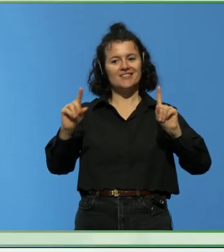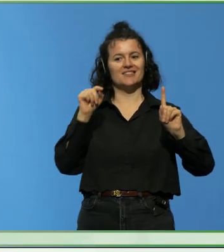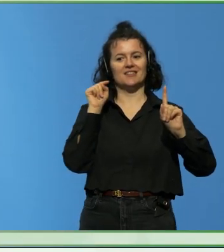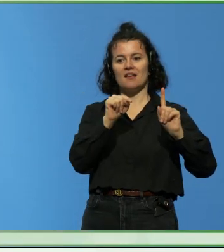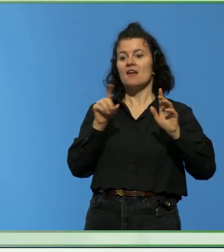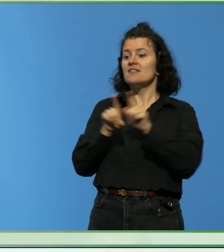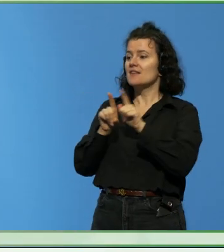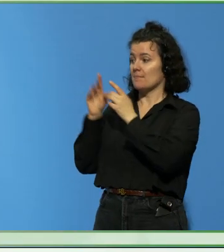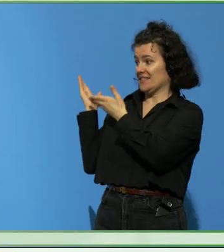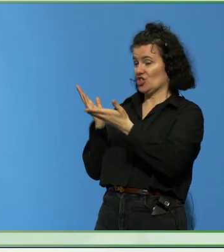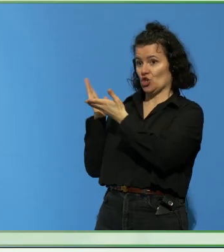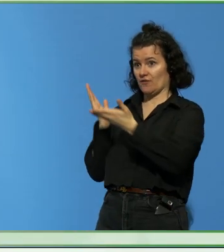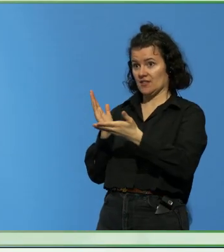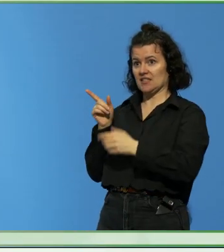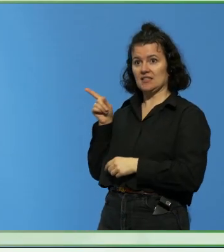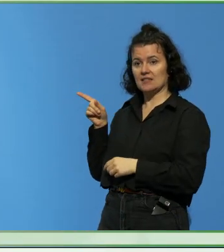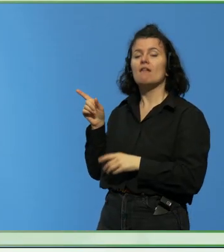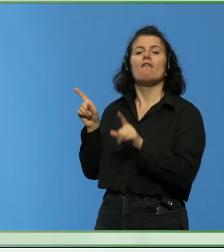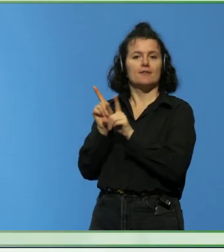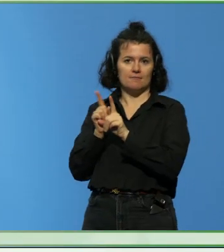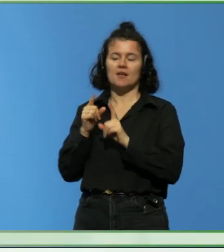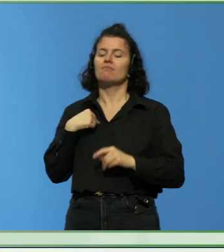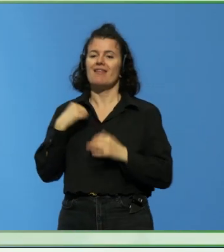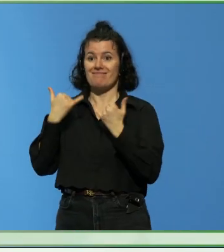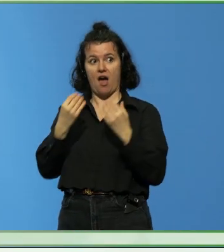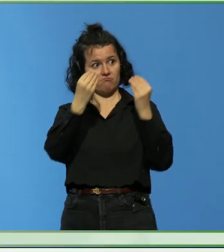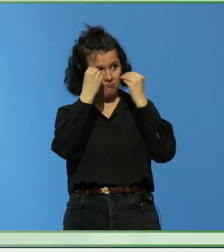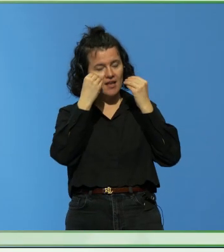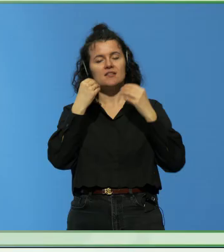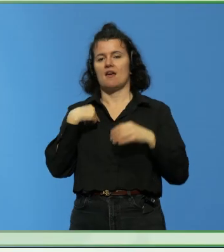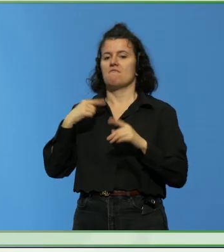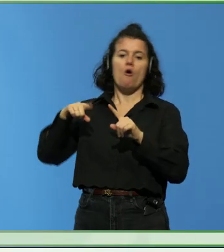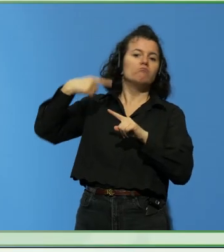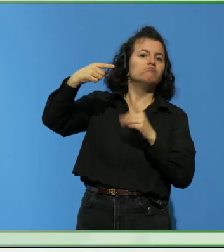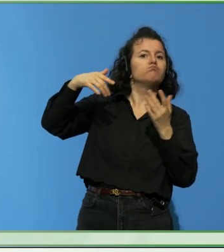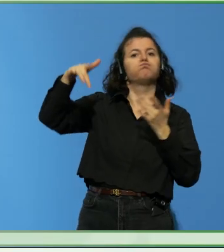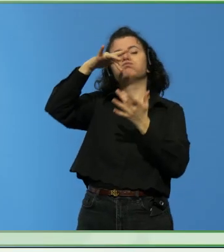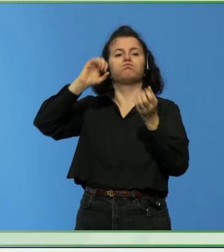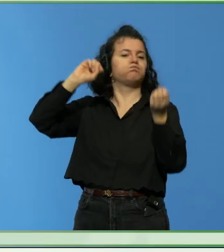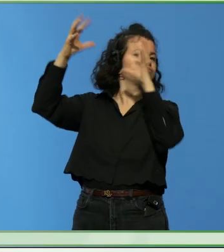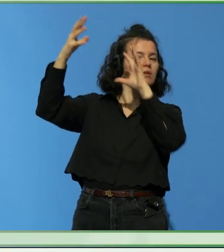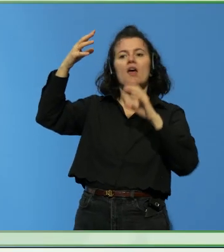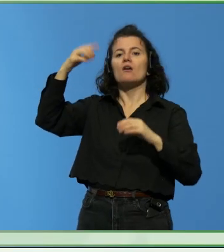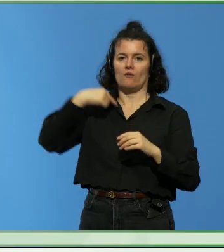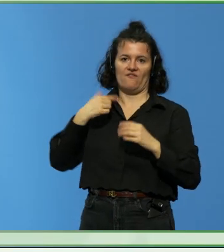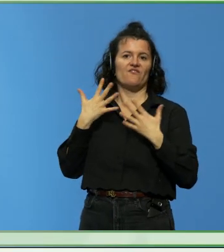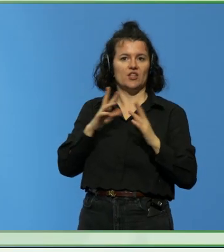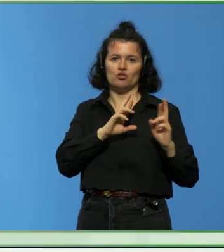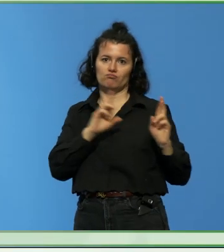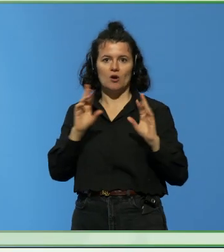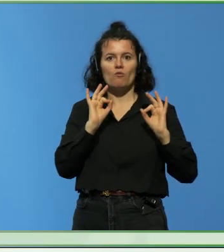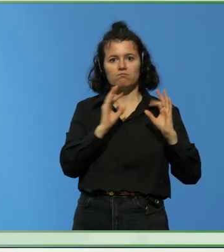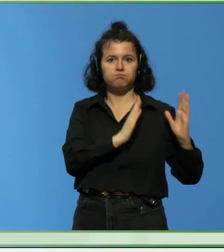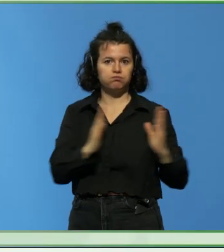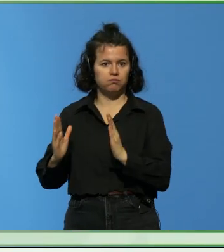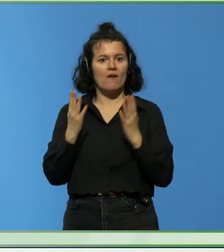the emergency, for the next emergency. And humanitarian actors wanted to scale up the campaign. So I'm going to finish off